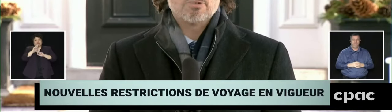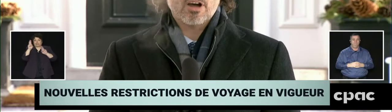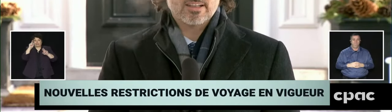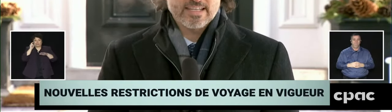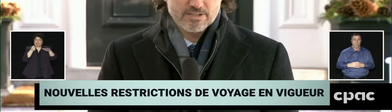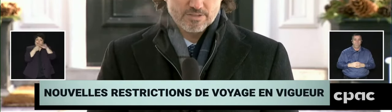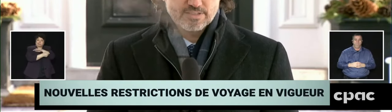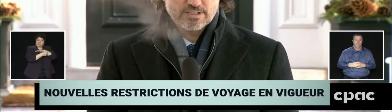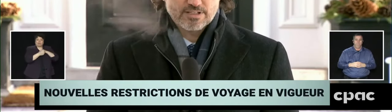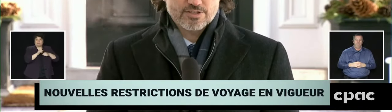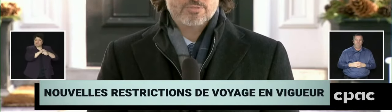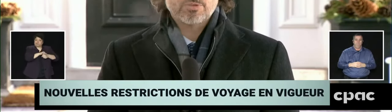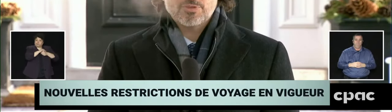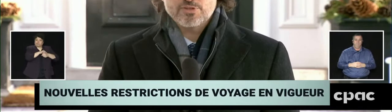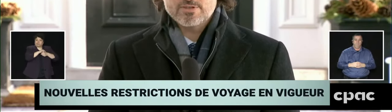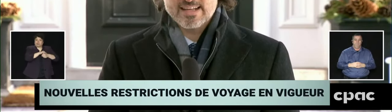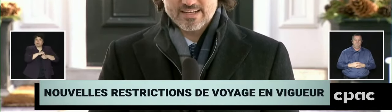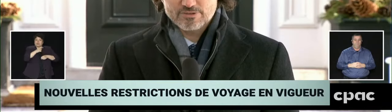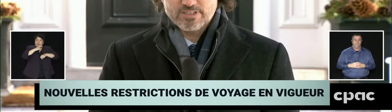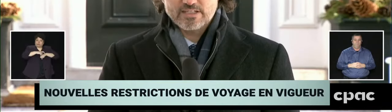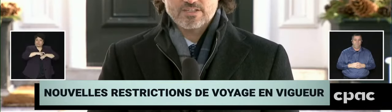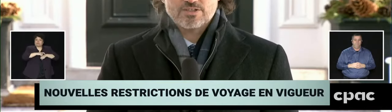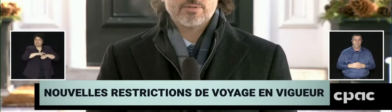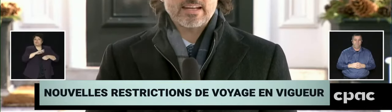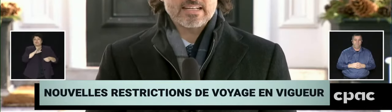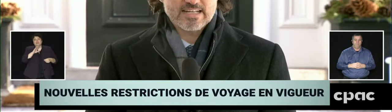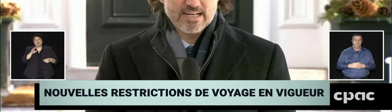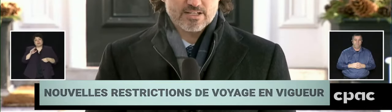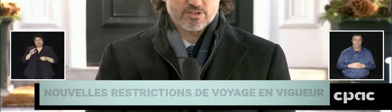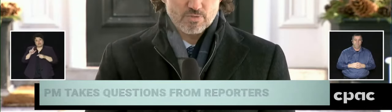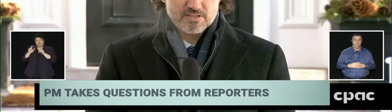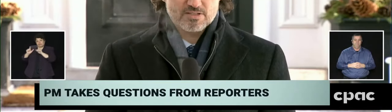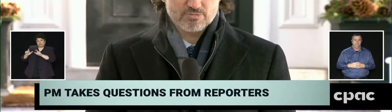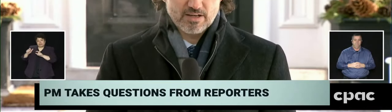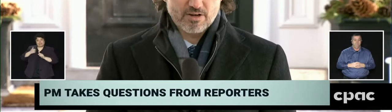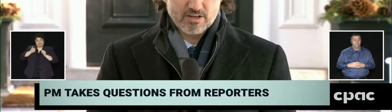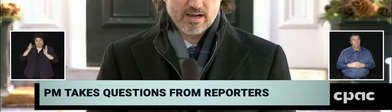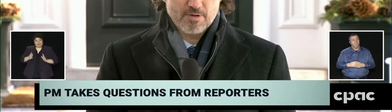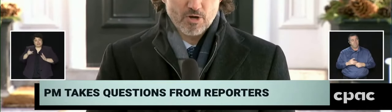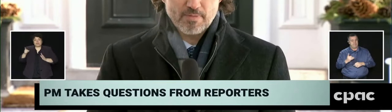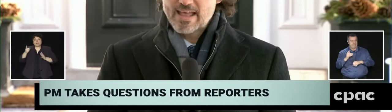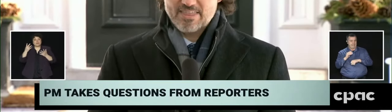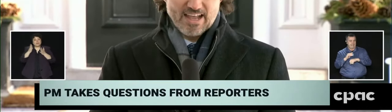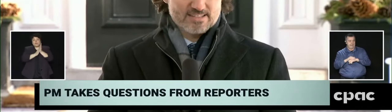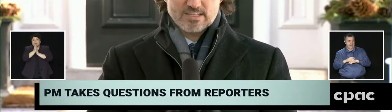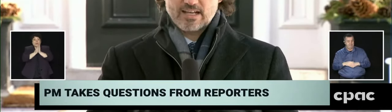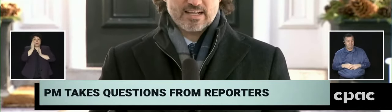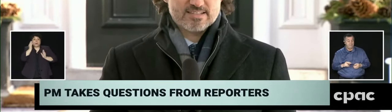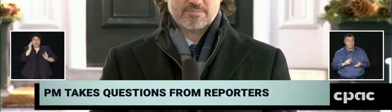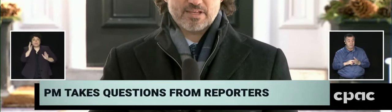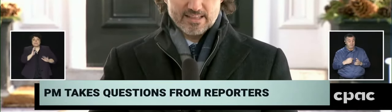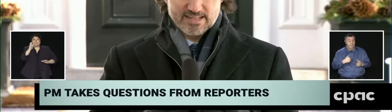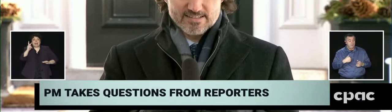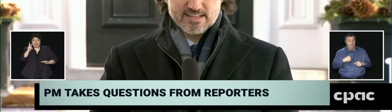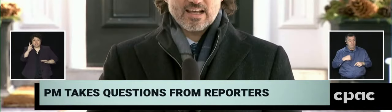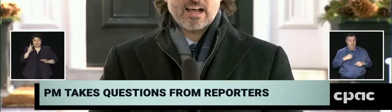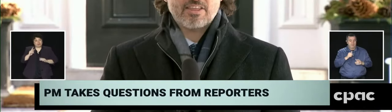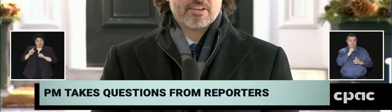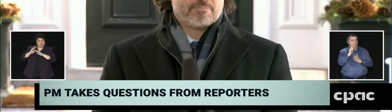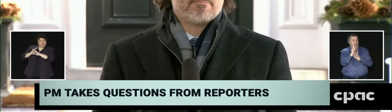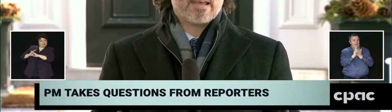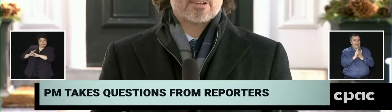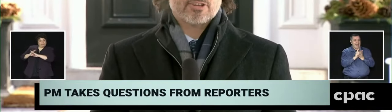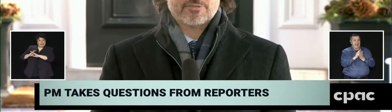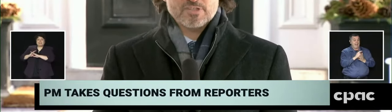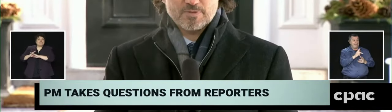It is not legal to refuse entry to any Canadian who wants to come home. And that's something that is